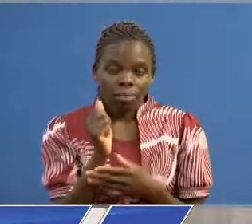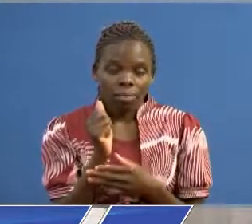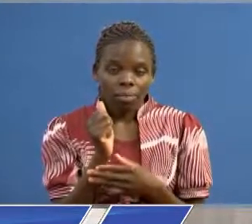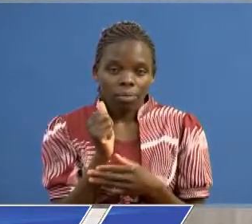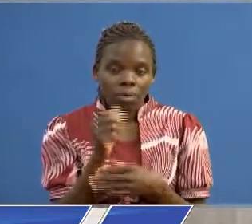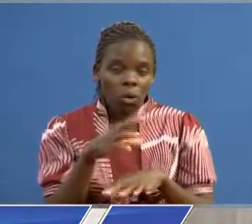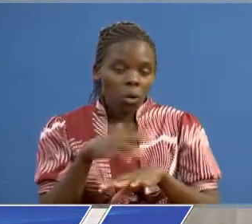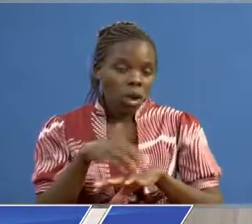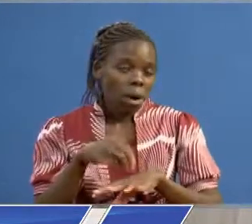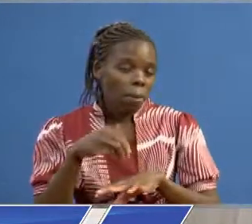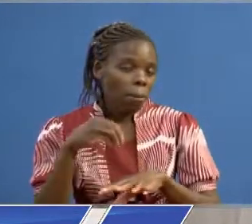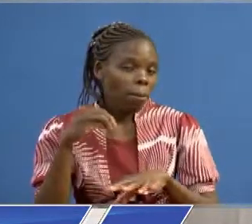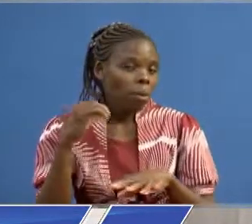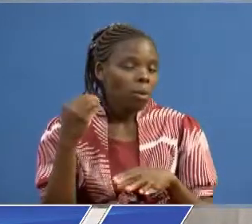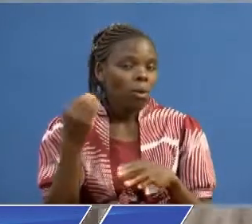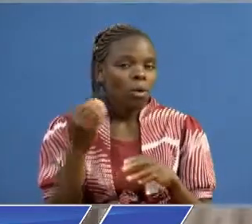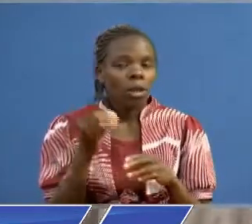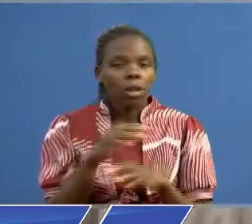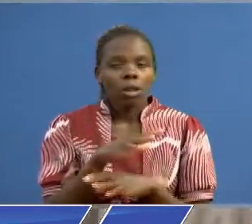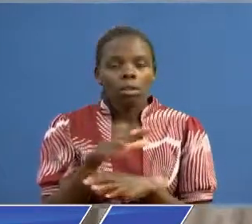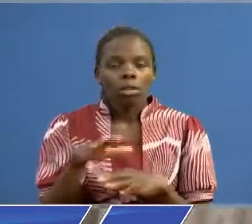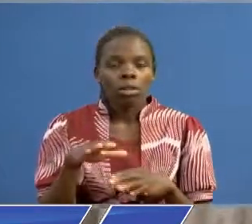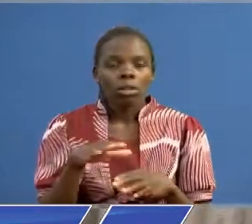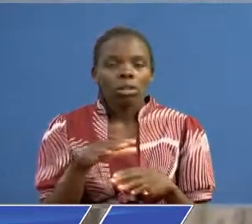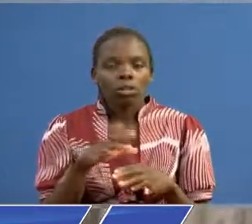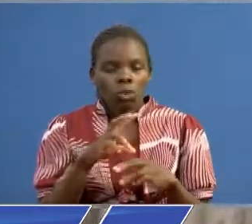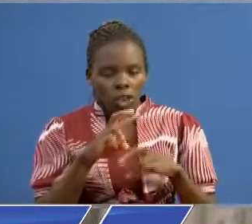and called upon the relevant authorities to